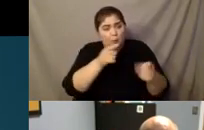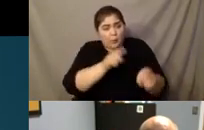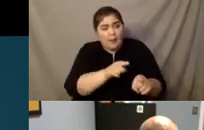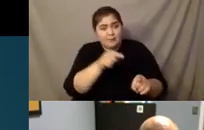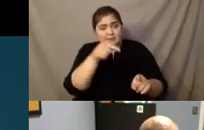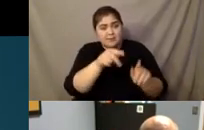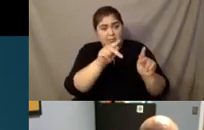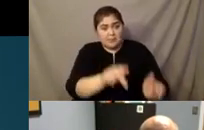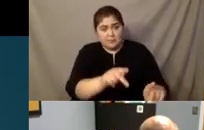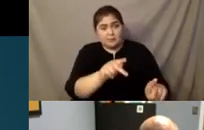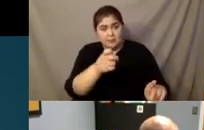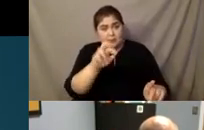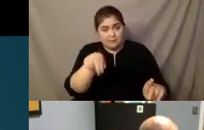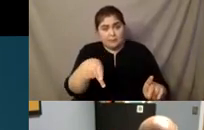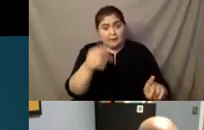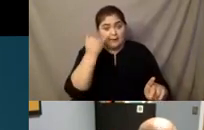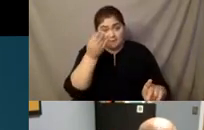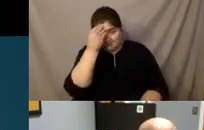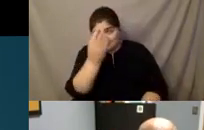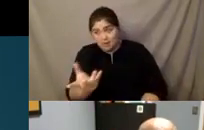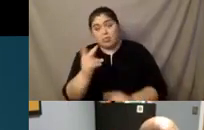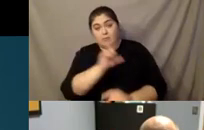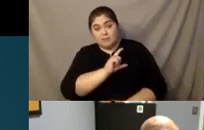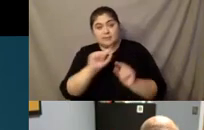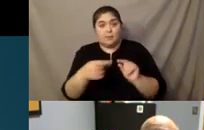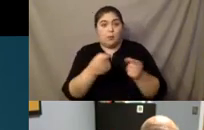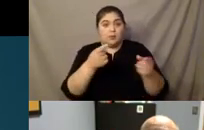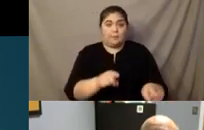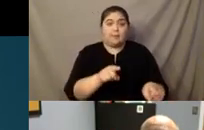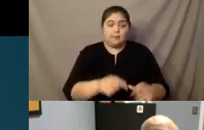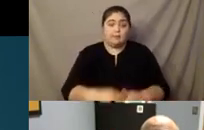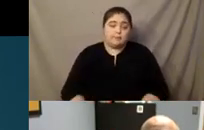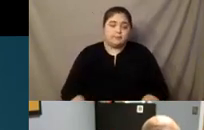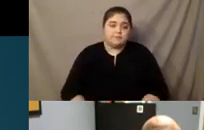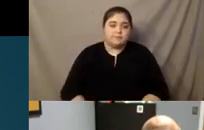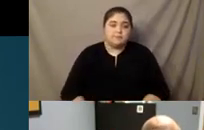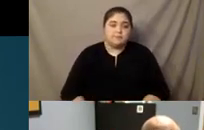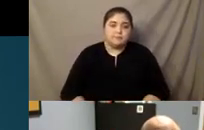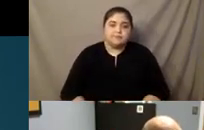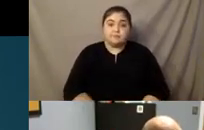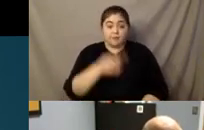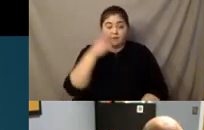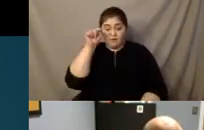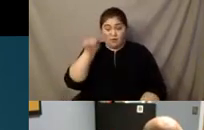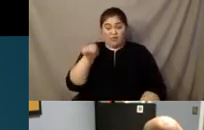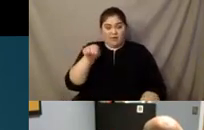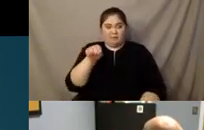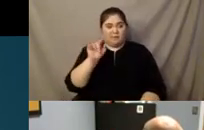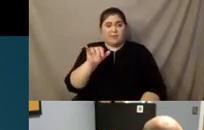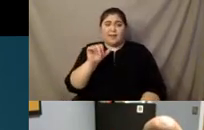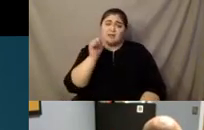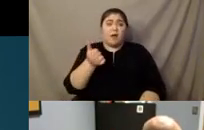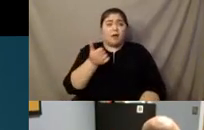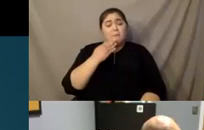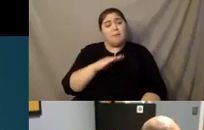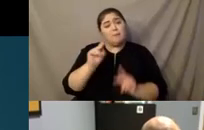the perpetrator if they tell the police about what's going on. Because to them, that's somebody that's not all bad. They see